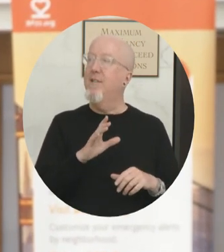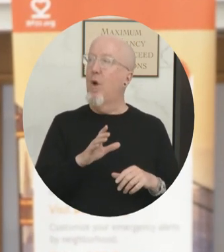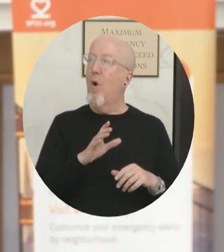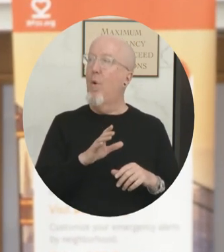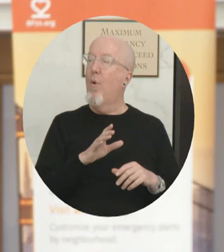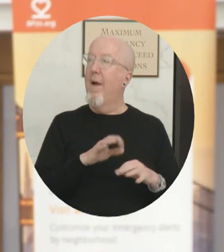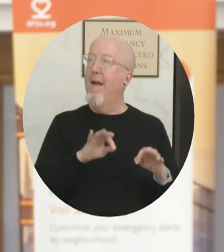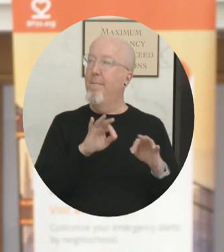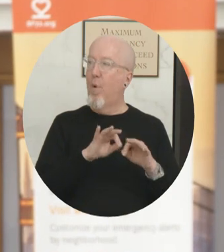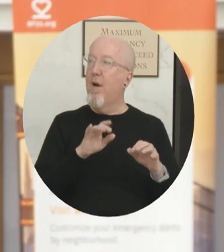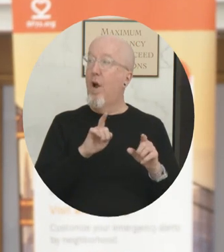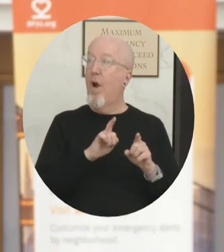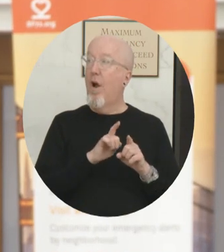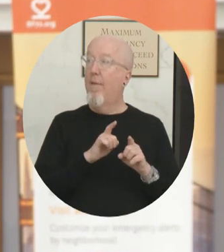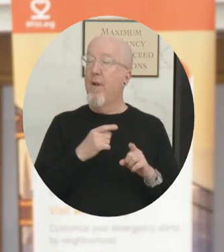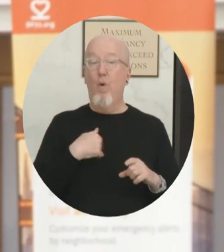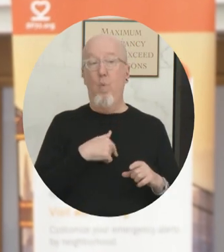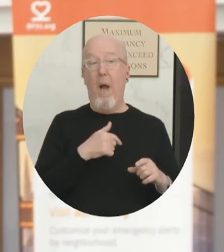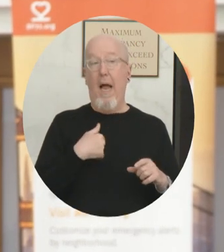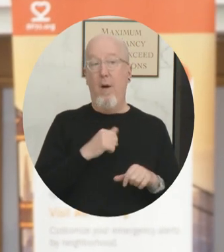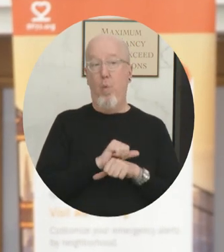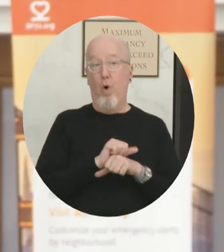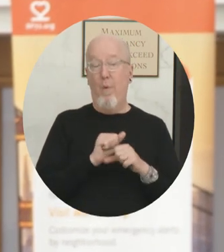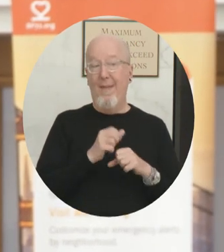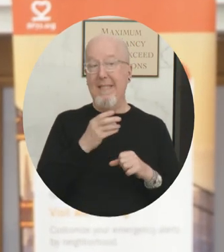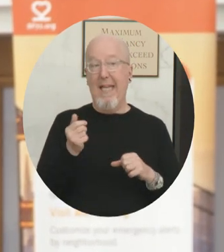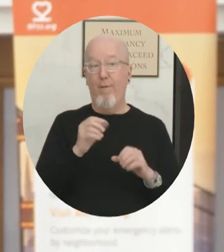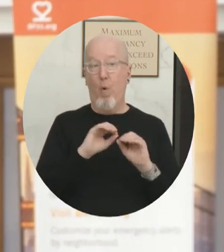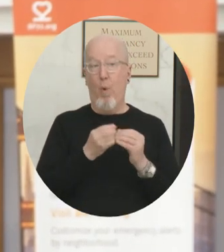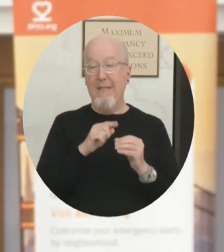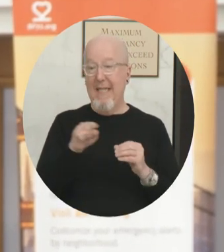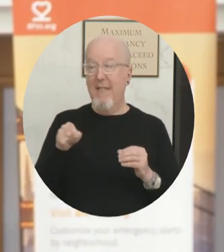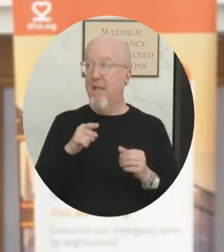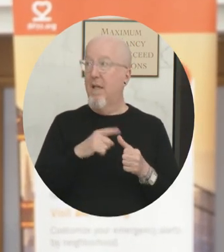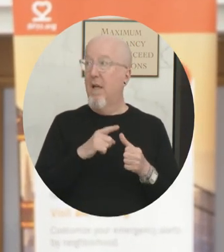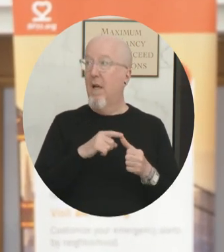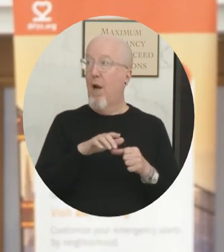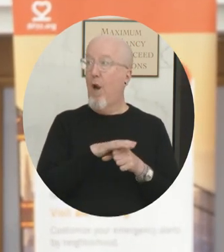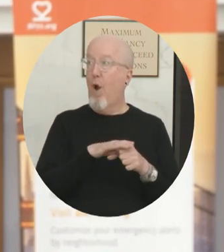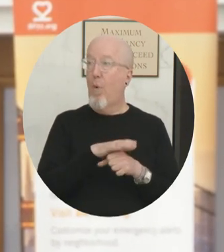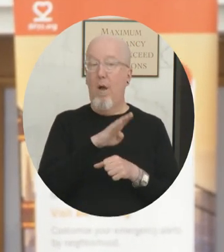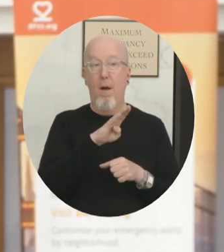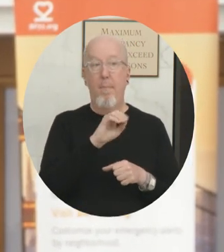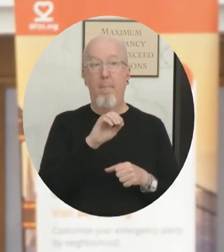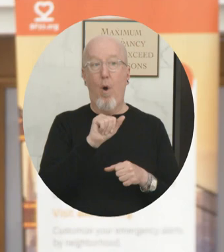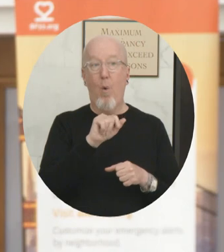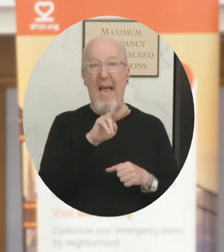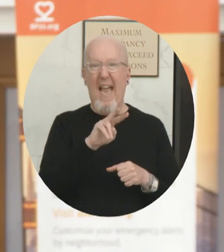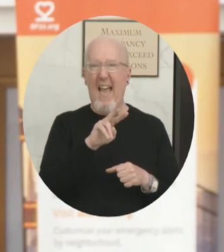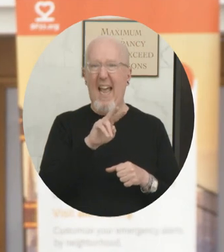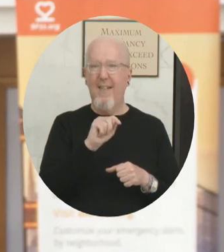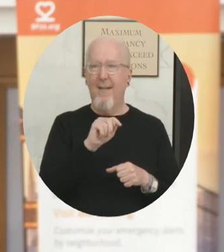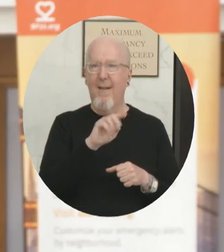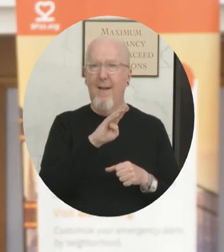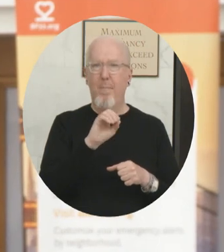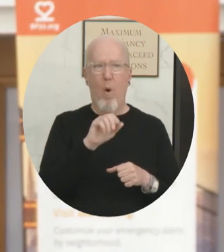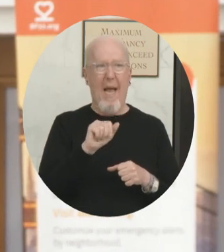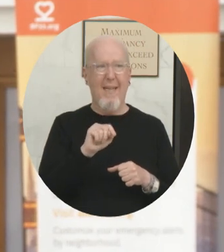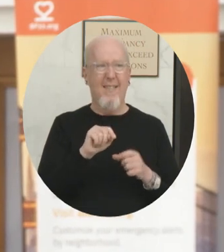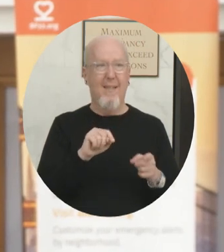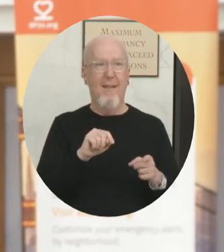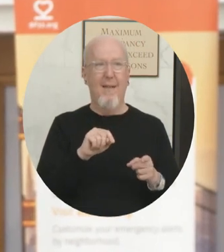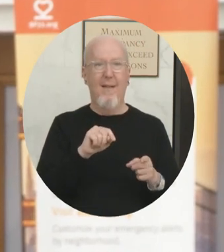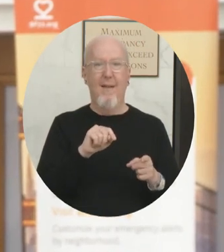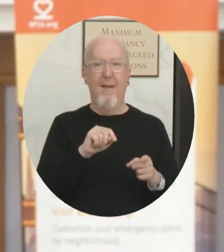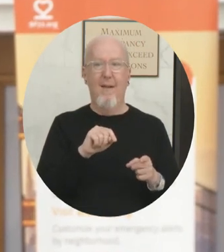well. We have several different organizations, one our local VOAD or our Northern California VOAD, it's Voluntary Organizations Active